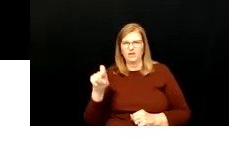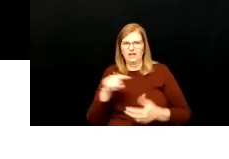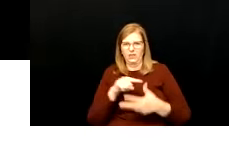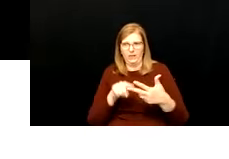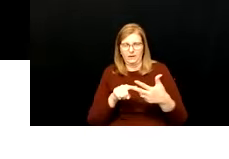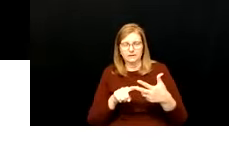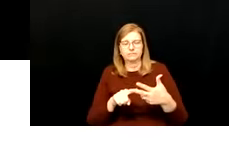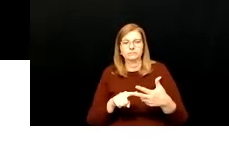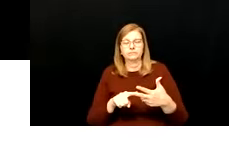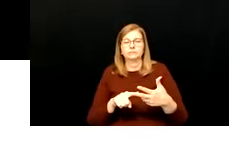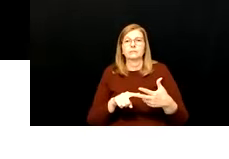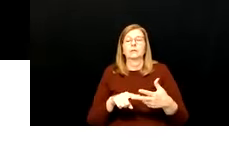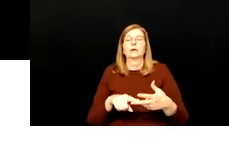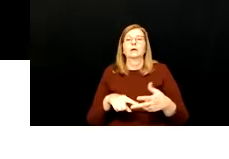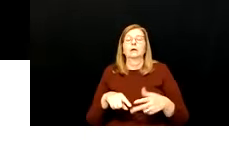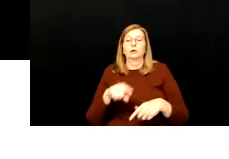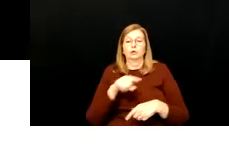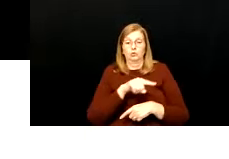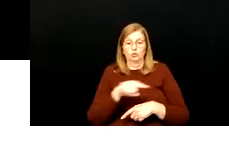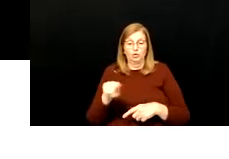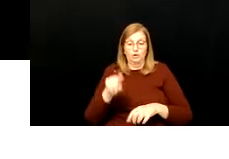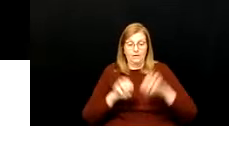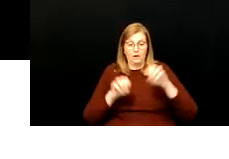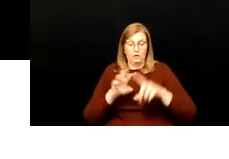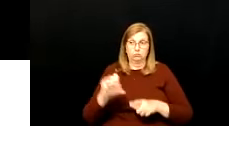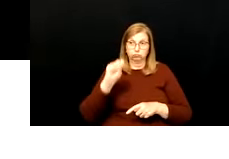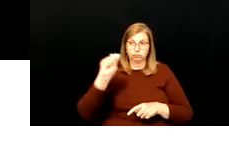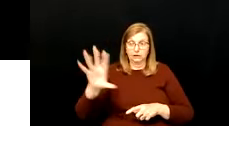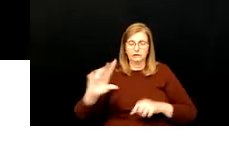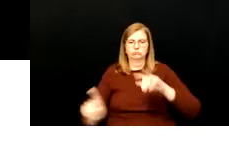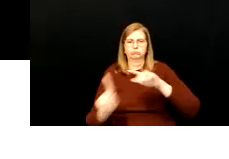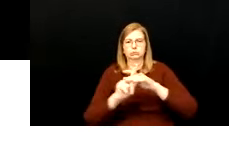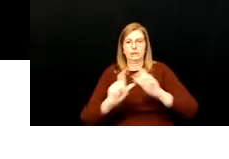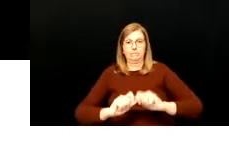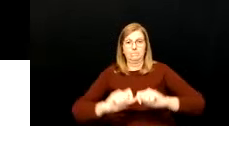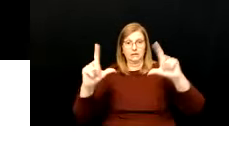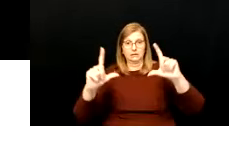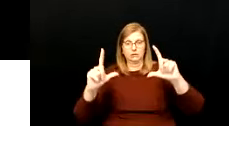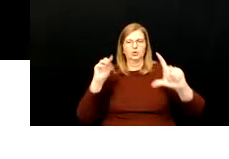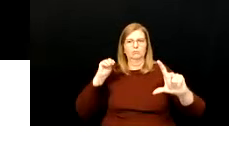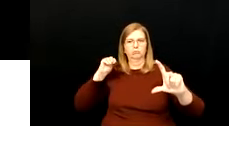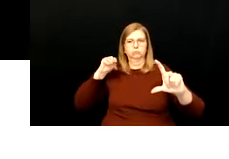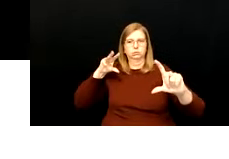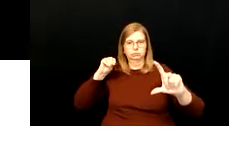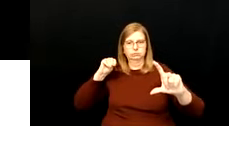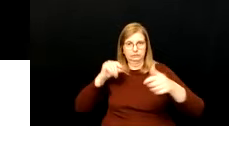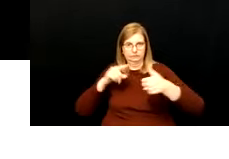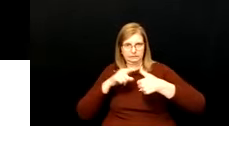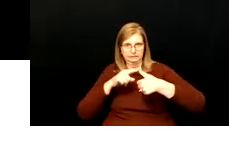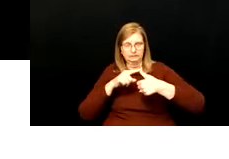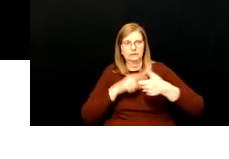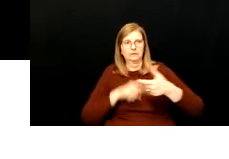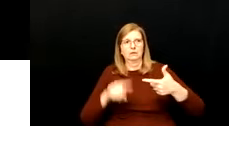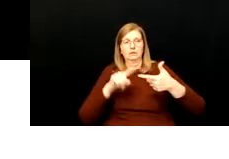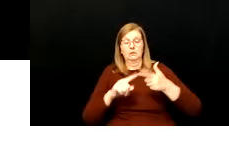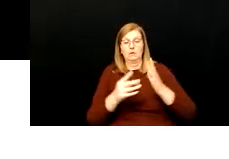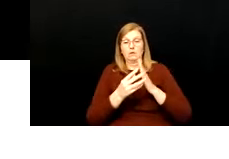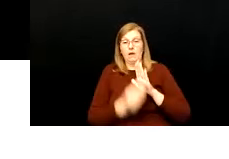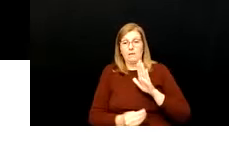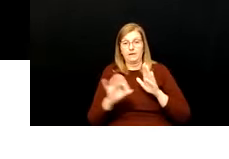need a screenshot of the message on the screen after you submitted your online evaluation. She's going to need a copy of